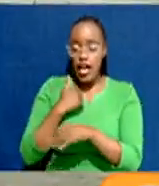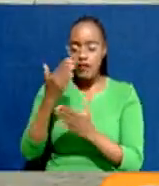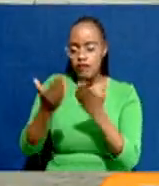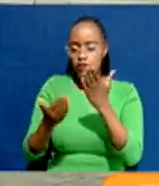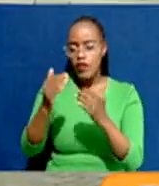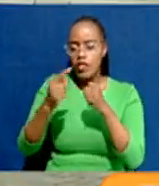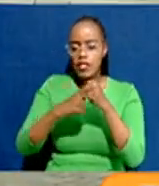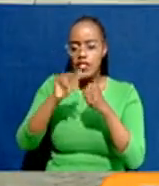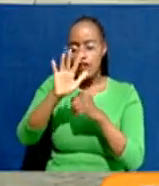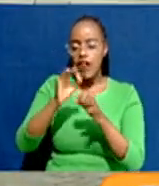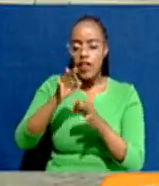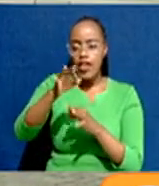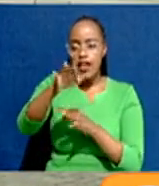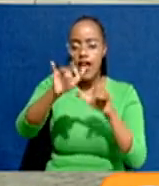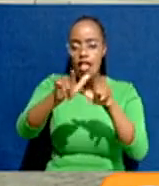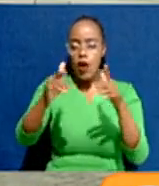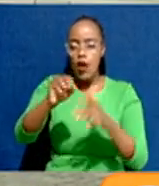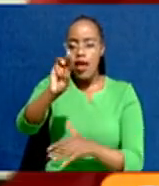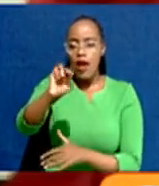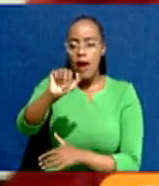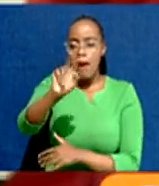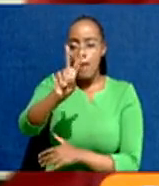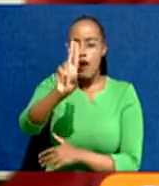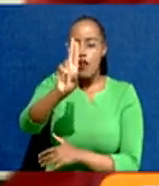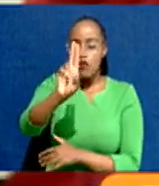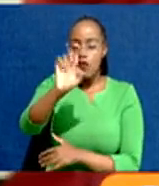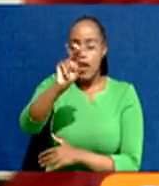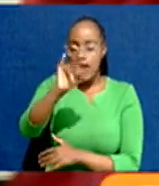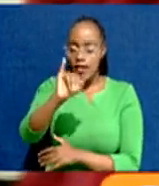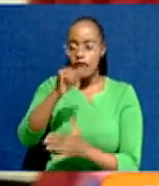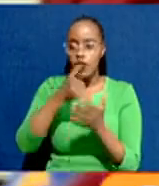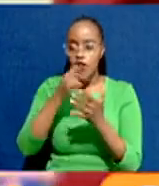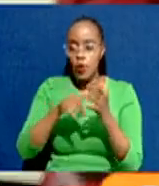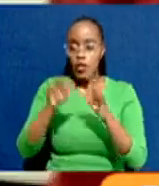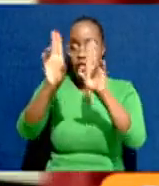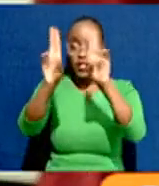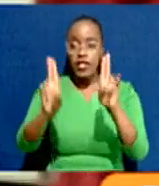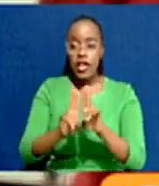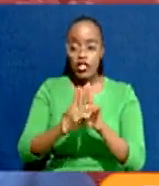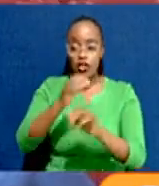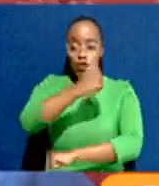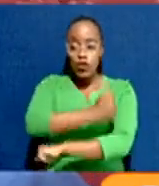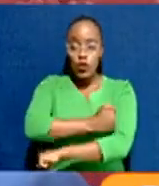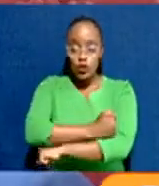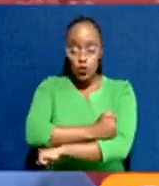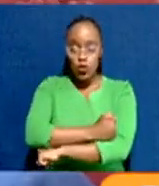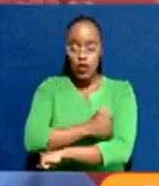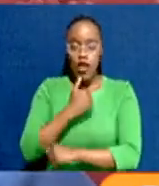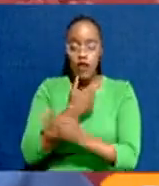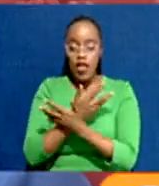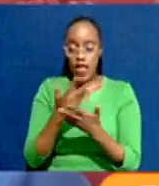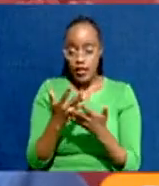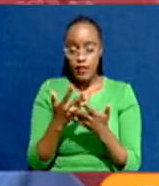estimated 65-acre piece of land in Mavueni that houses, among others, an international school. No returns have